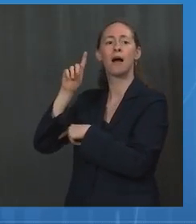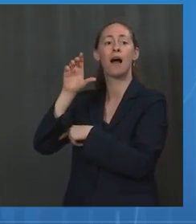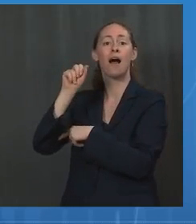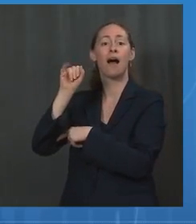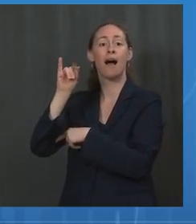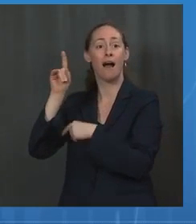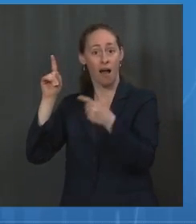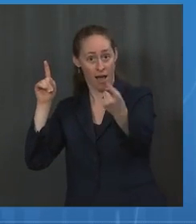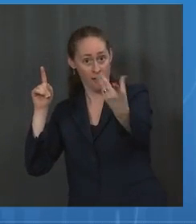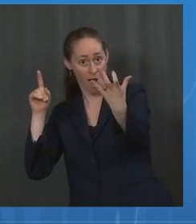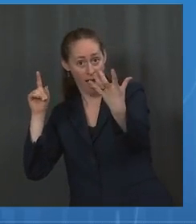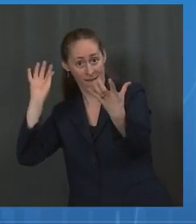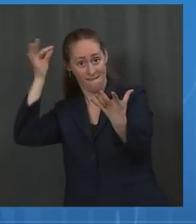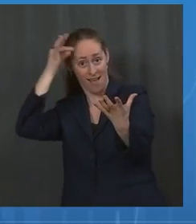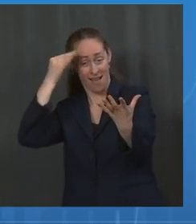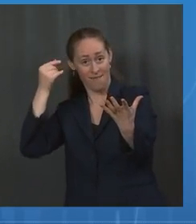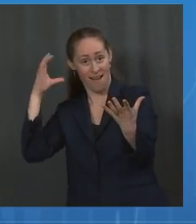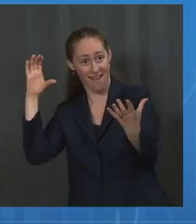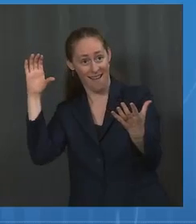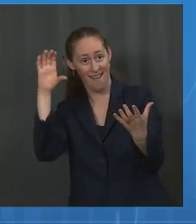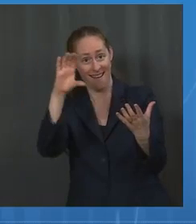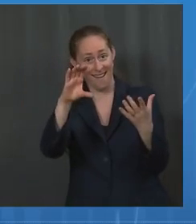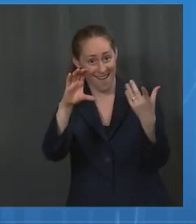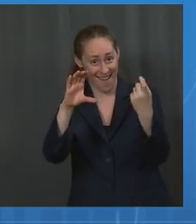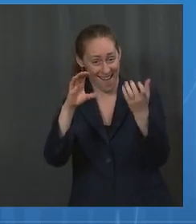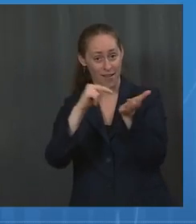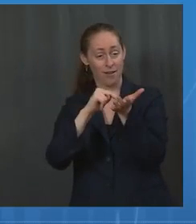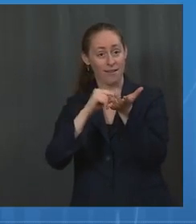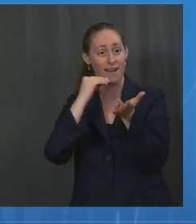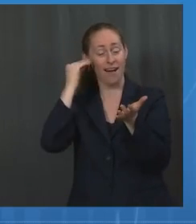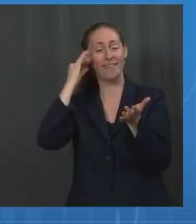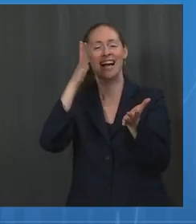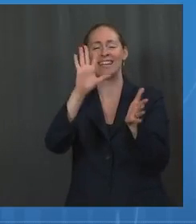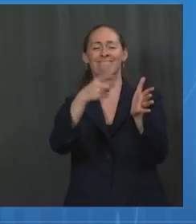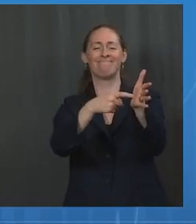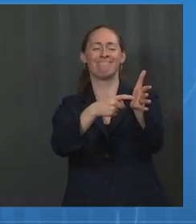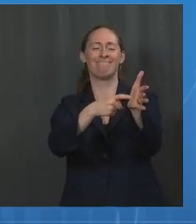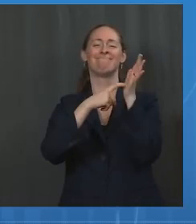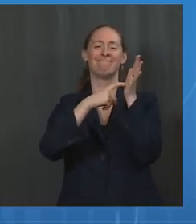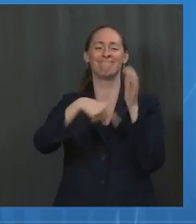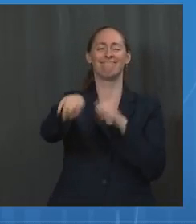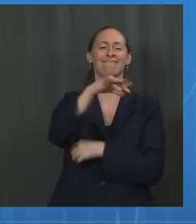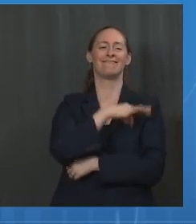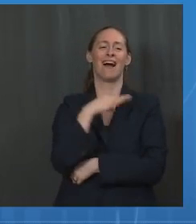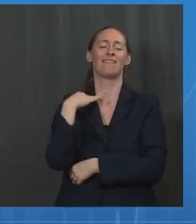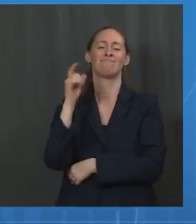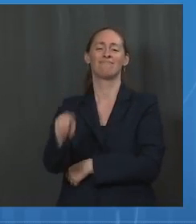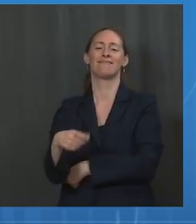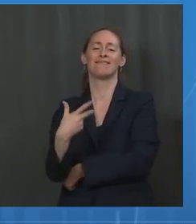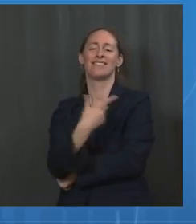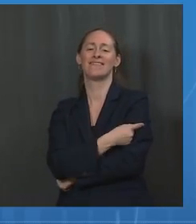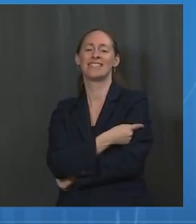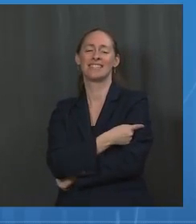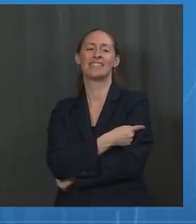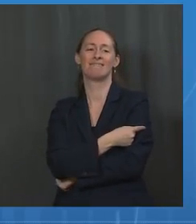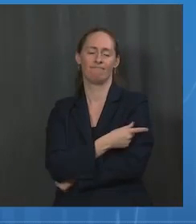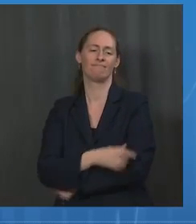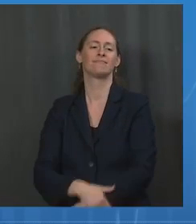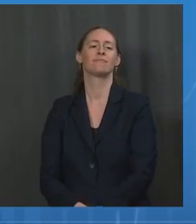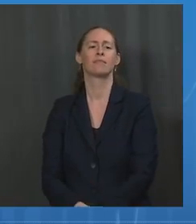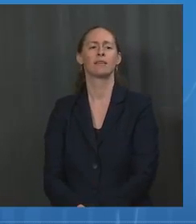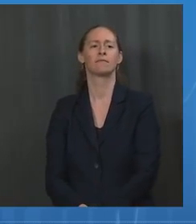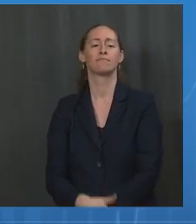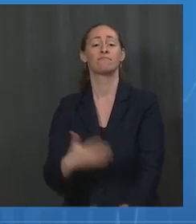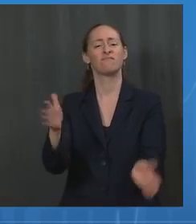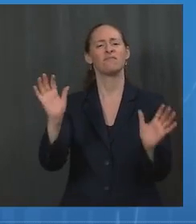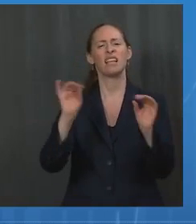vaccinations for nursing home workers, in that the data is clear that when nursing home